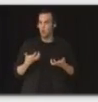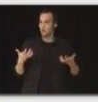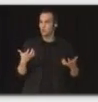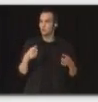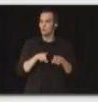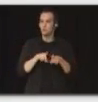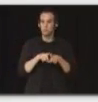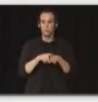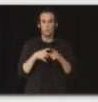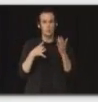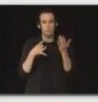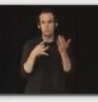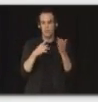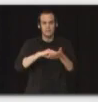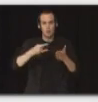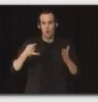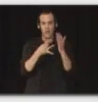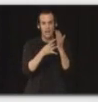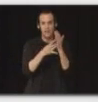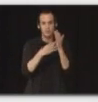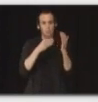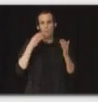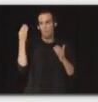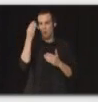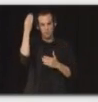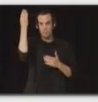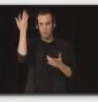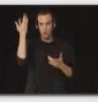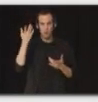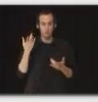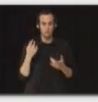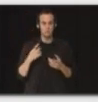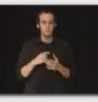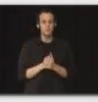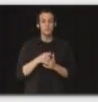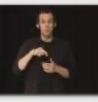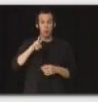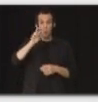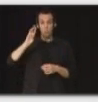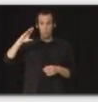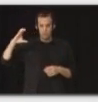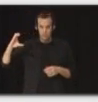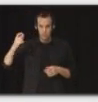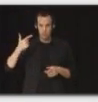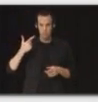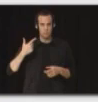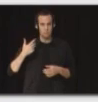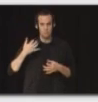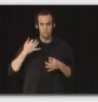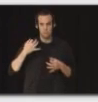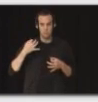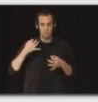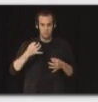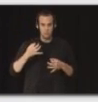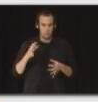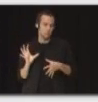conference is a nice example of how technology has taken a leap forward and how people can always